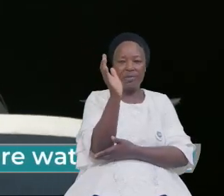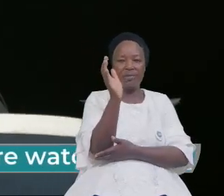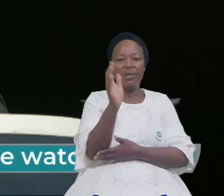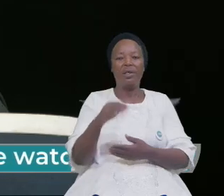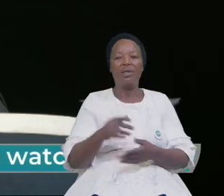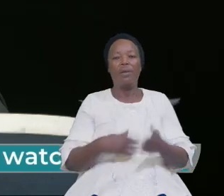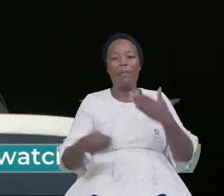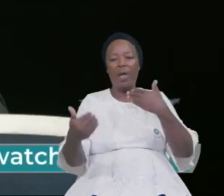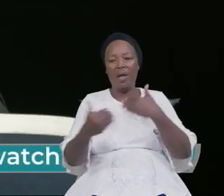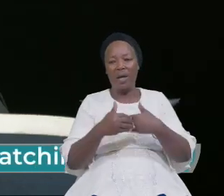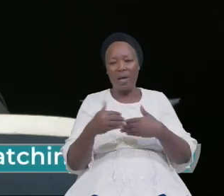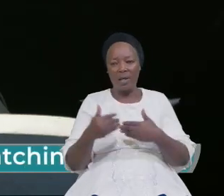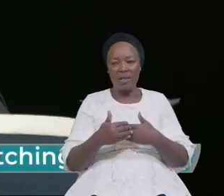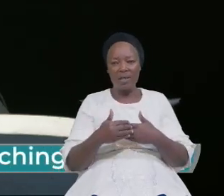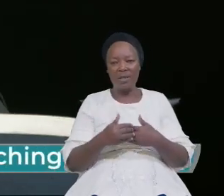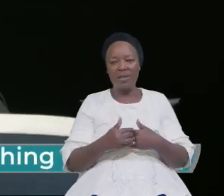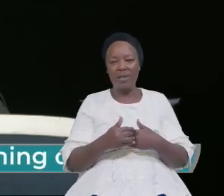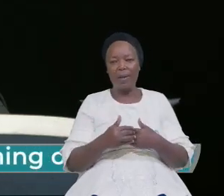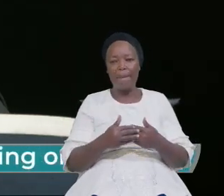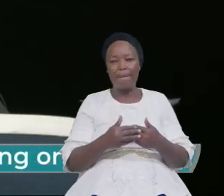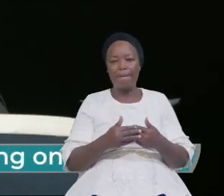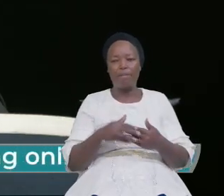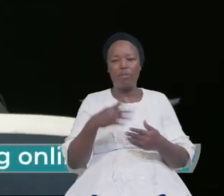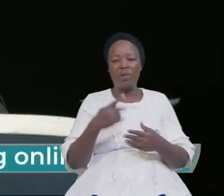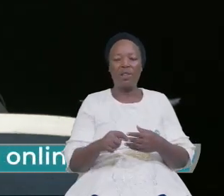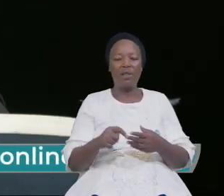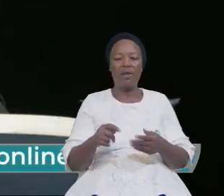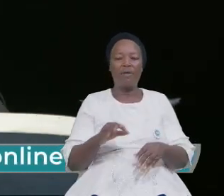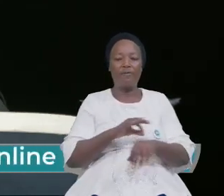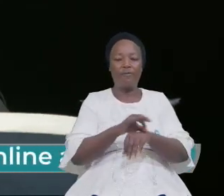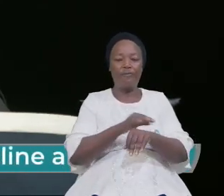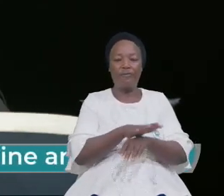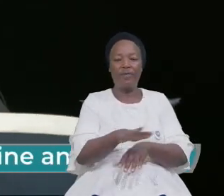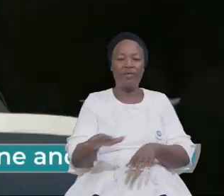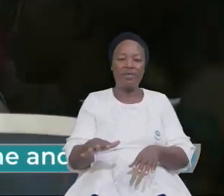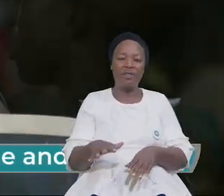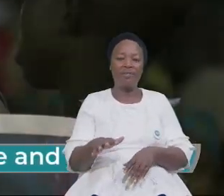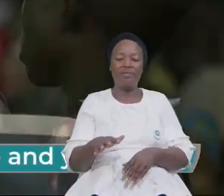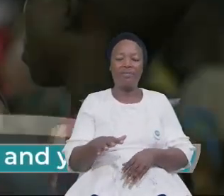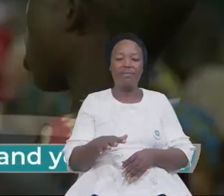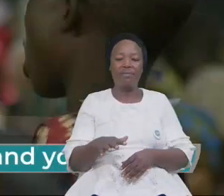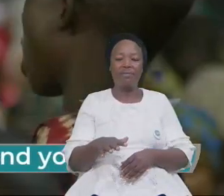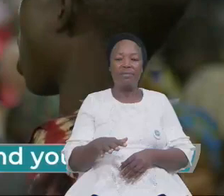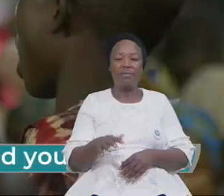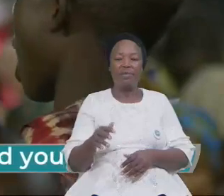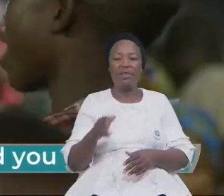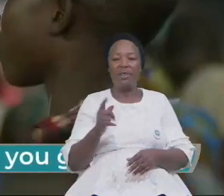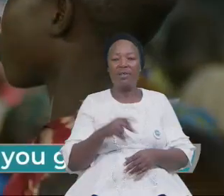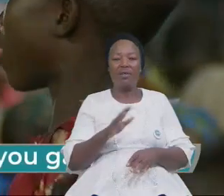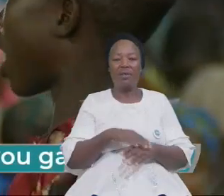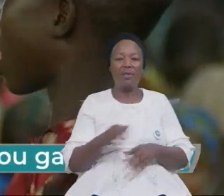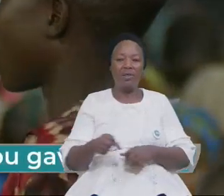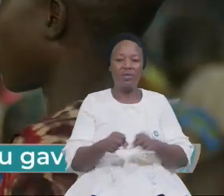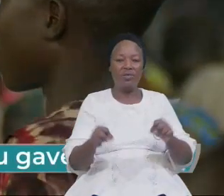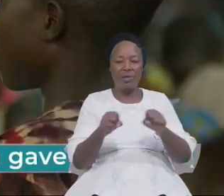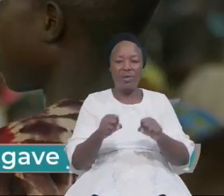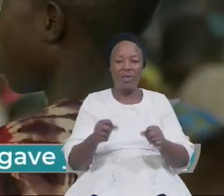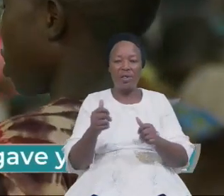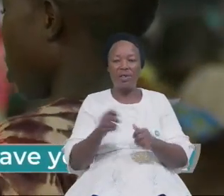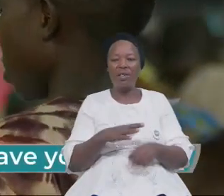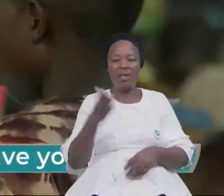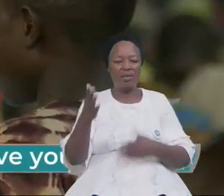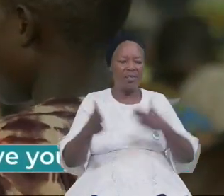behind the feet, on the streets. They are all over the places.